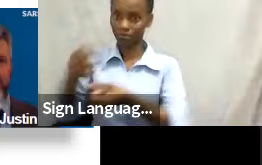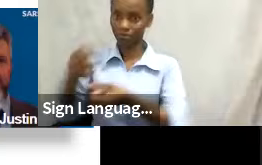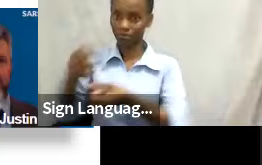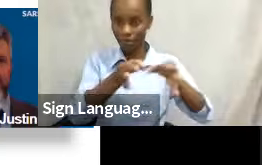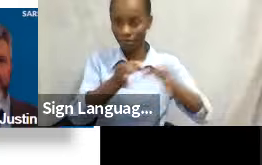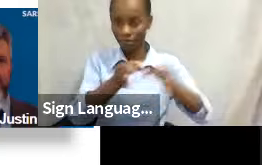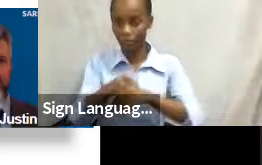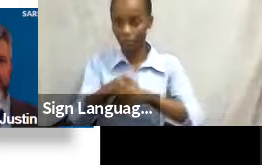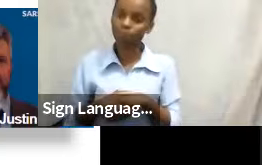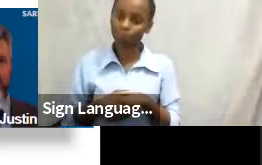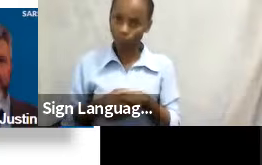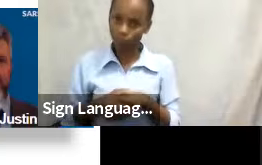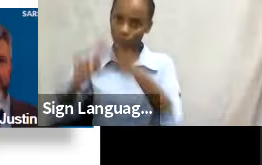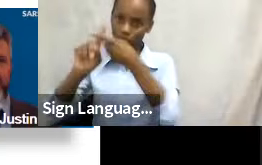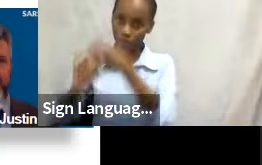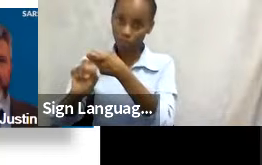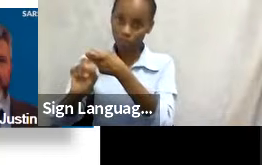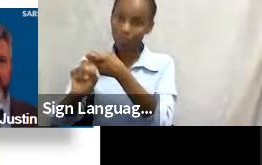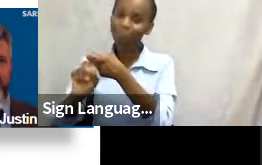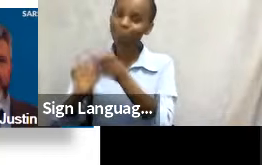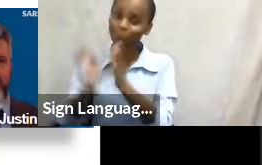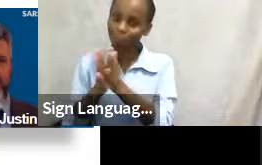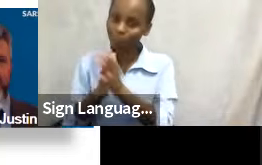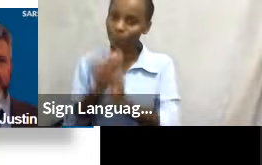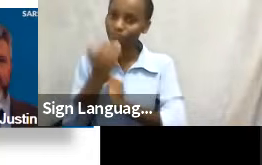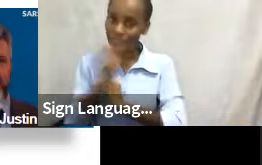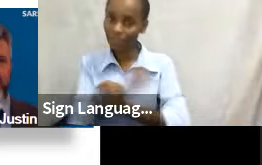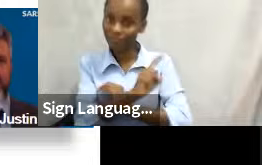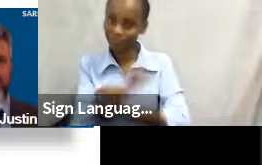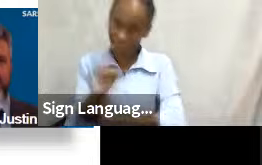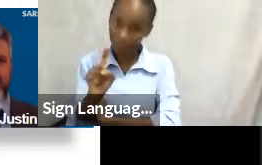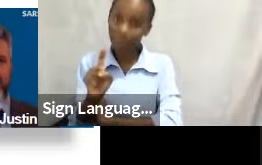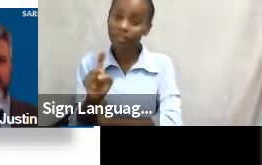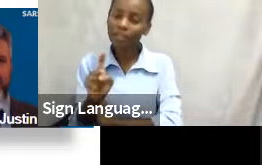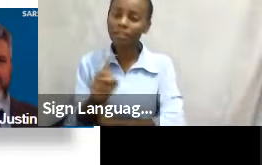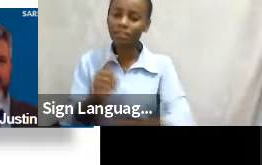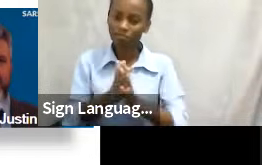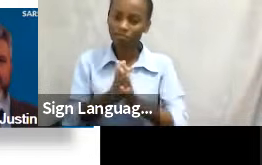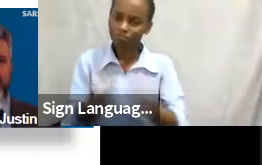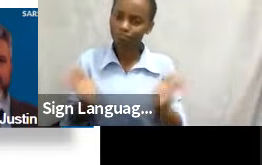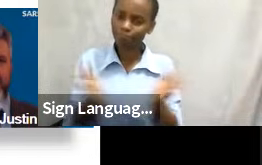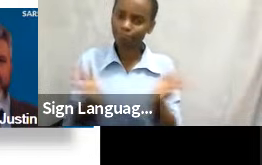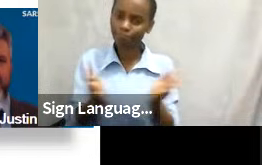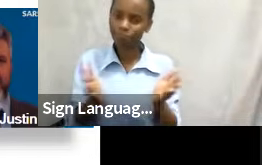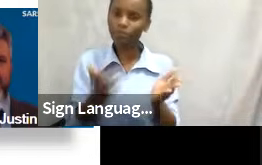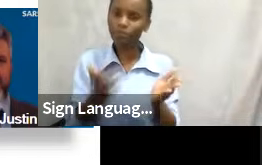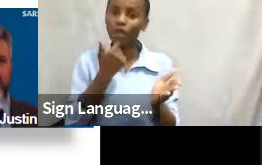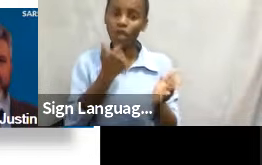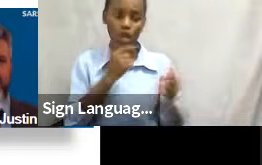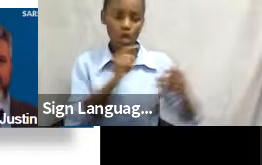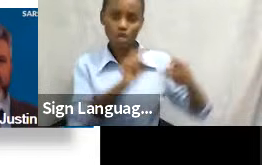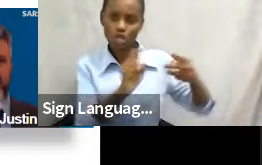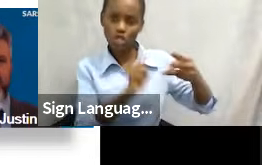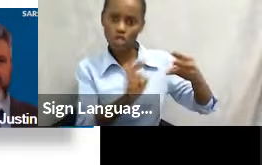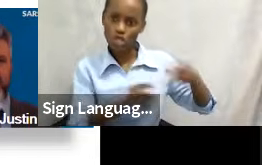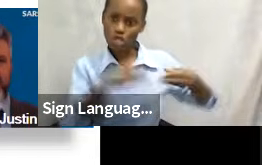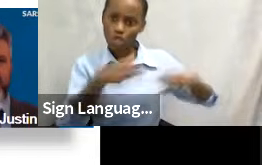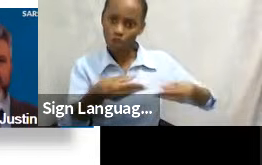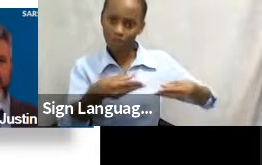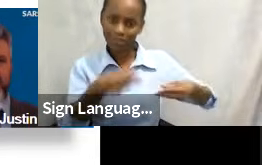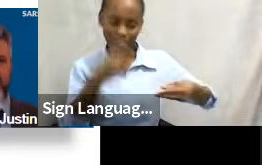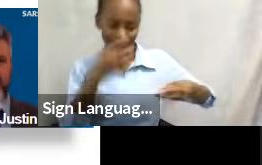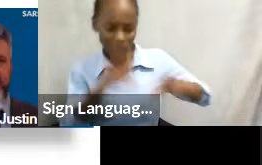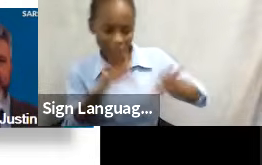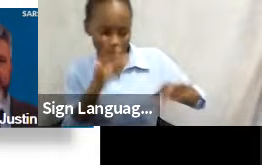all of you, please analyze the list of documents that we require and ensure that you upload all of